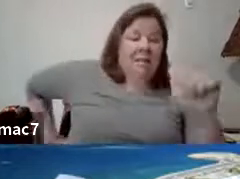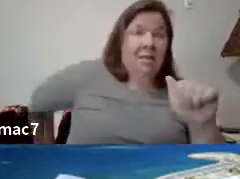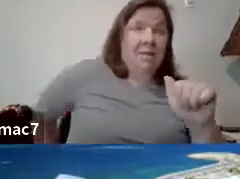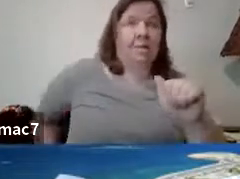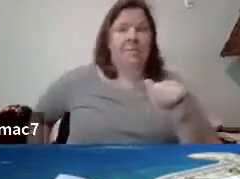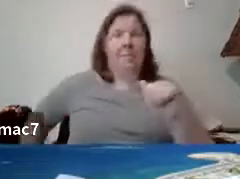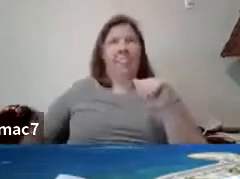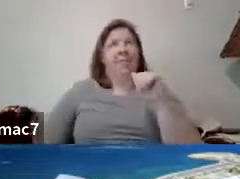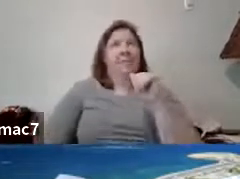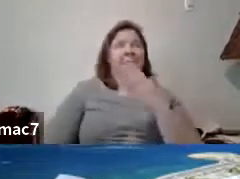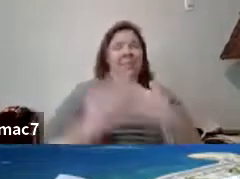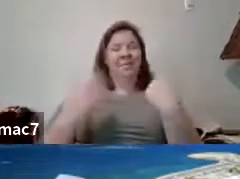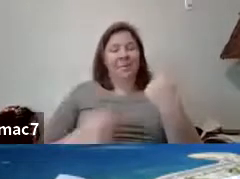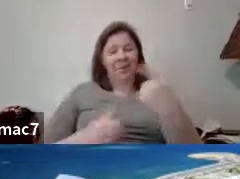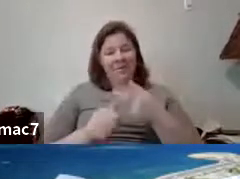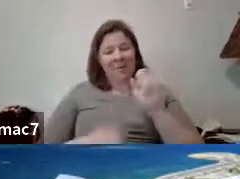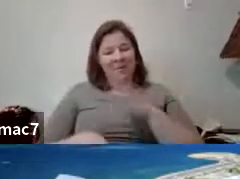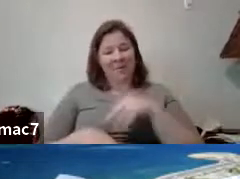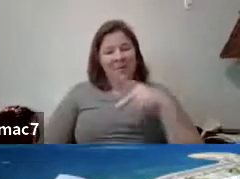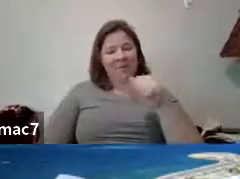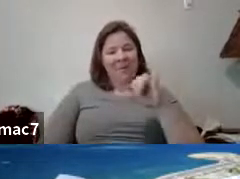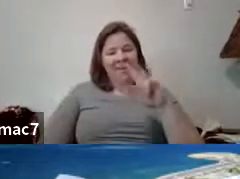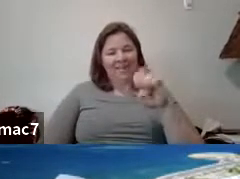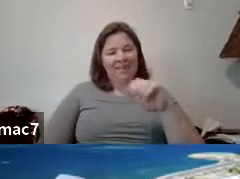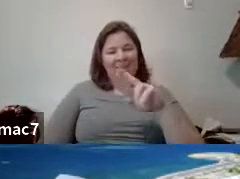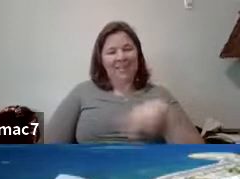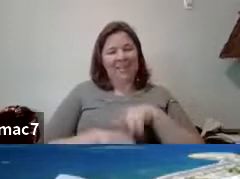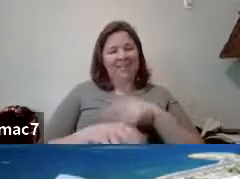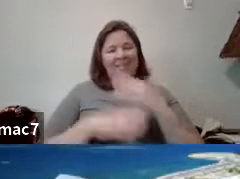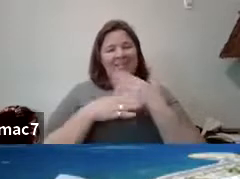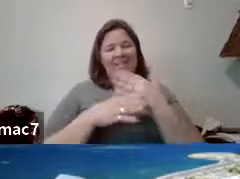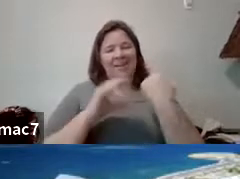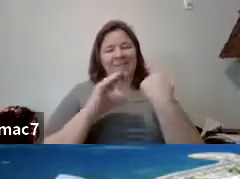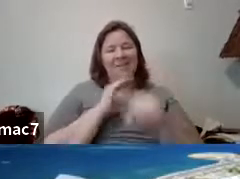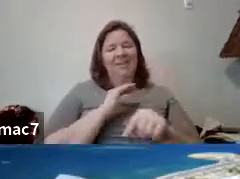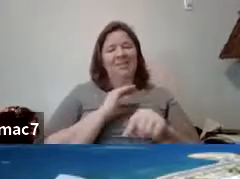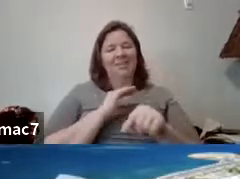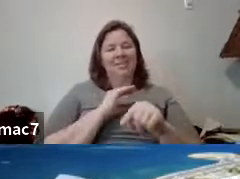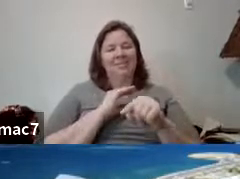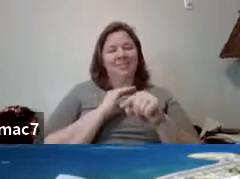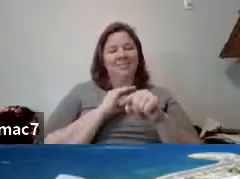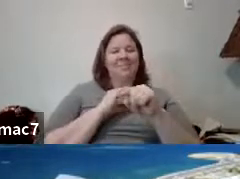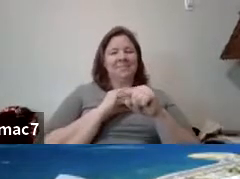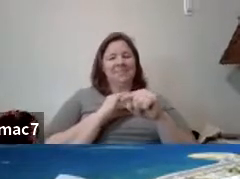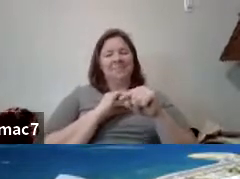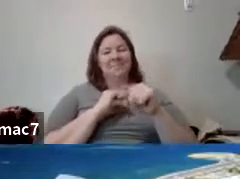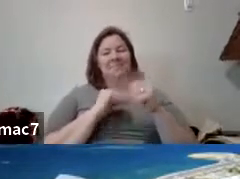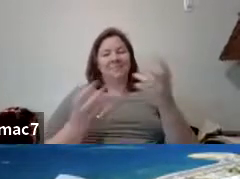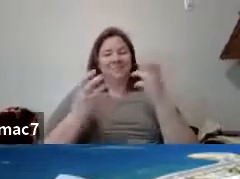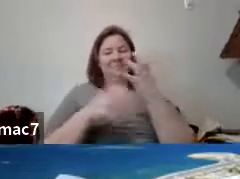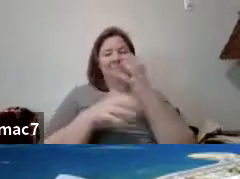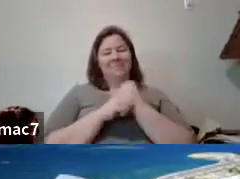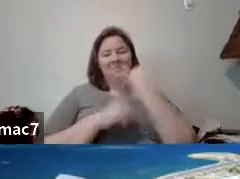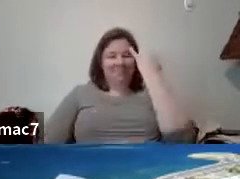I think somebody from ONPASSIVE Nation shared an email just for those who would like to get some of the